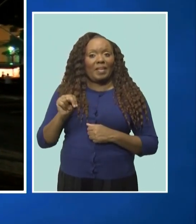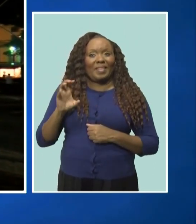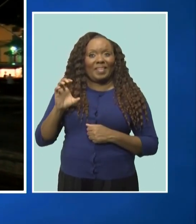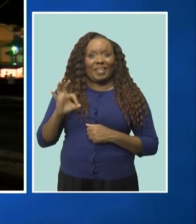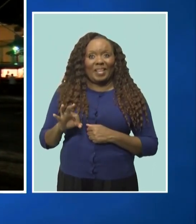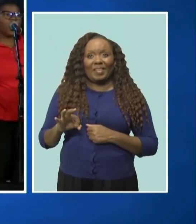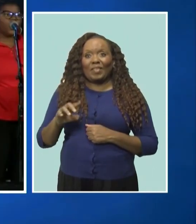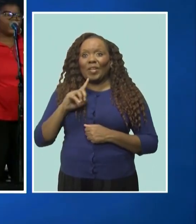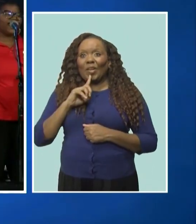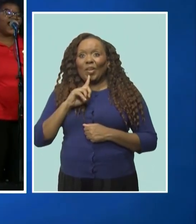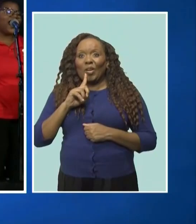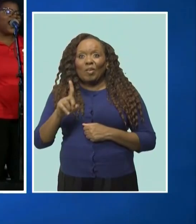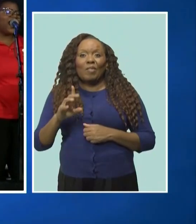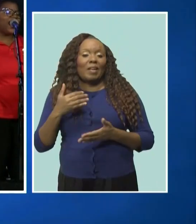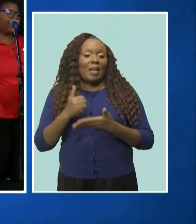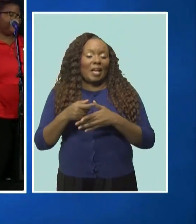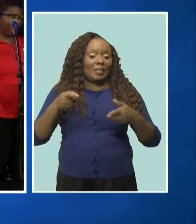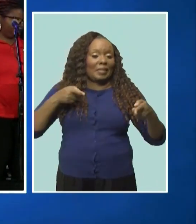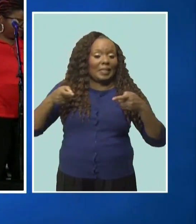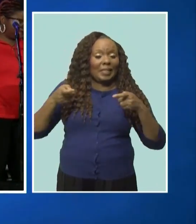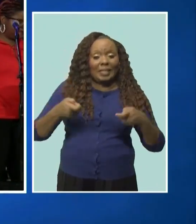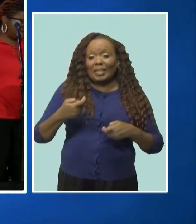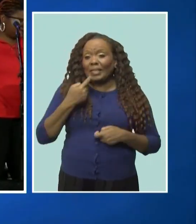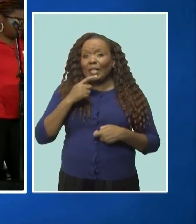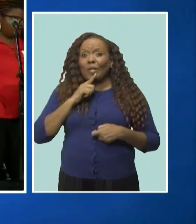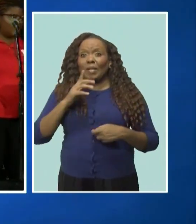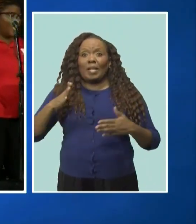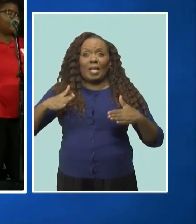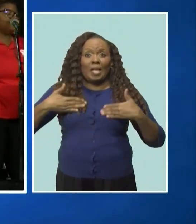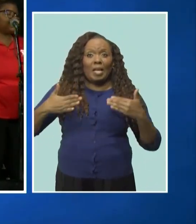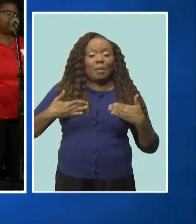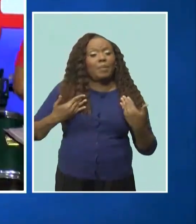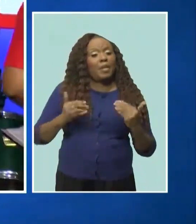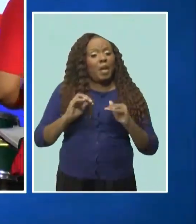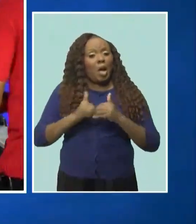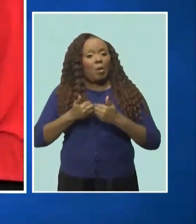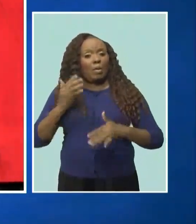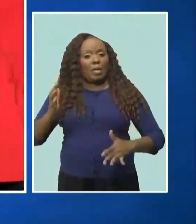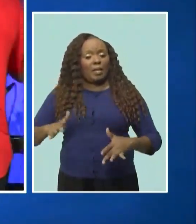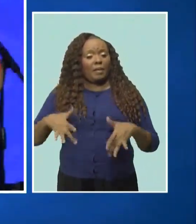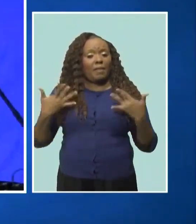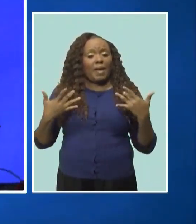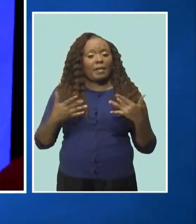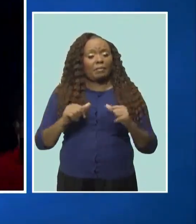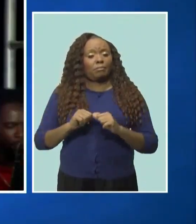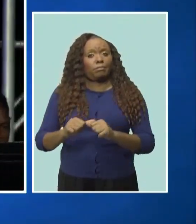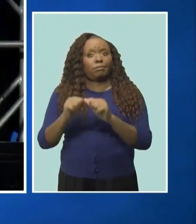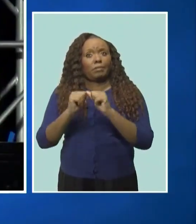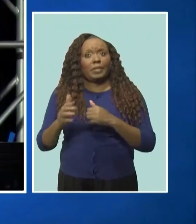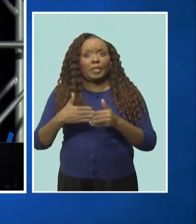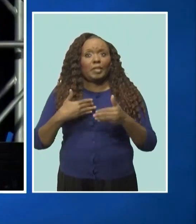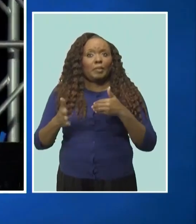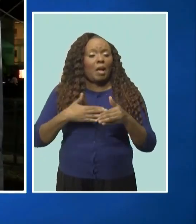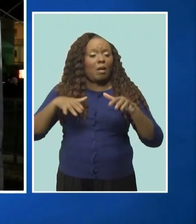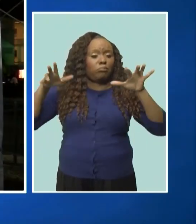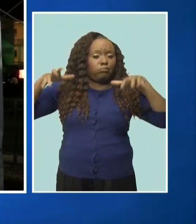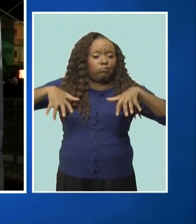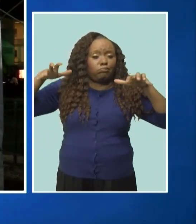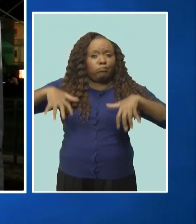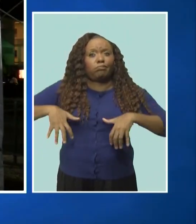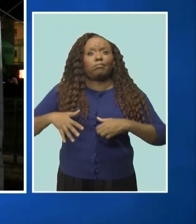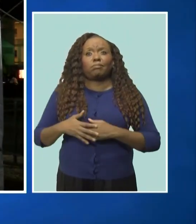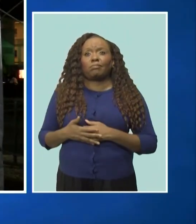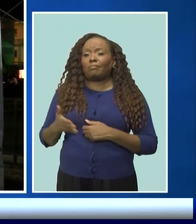is co-producing the competition, says she is pleased with how the event went despite the unfavorable weather conditions. That